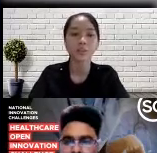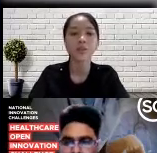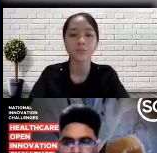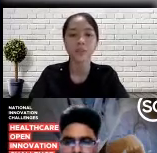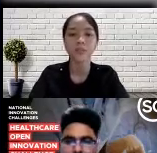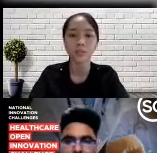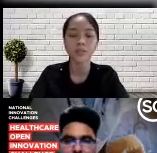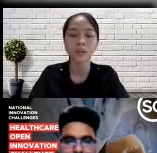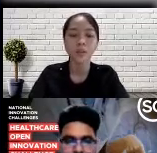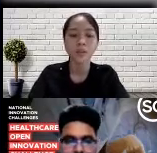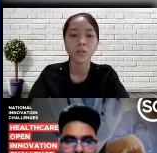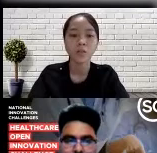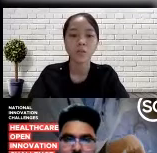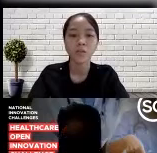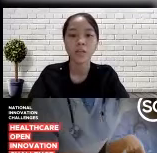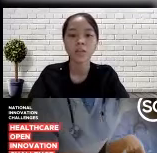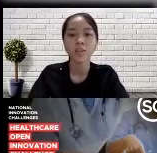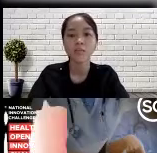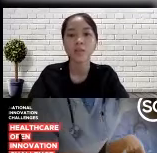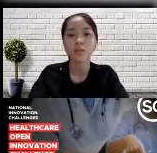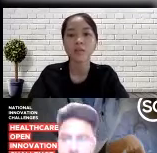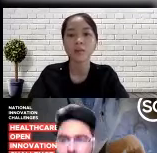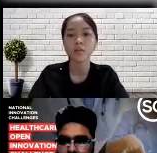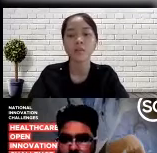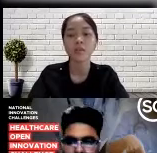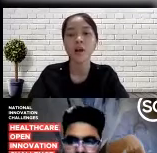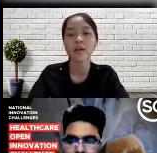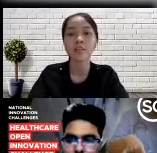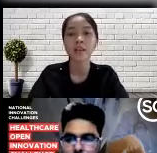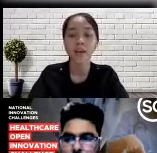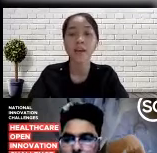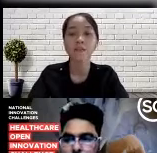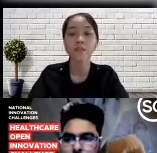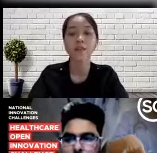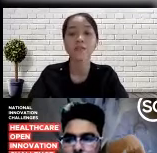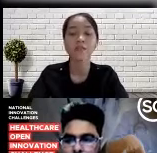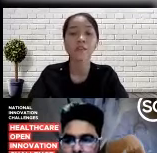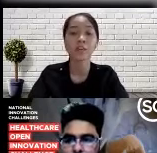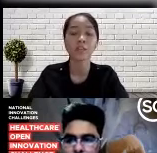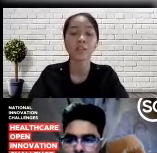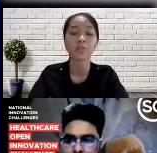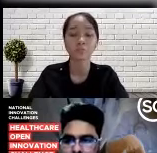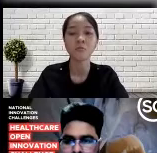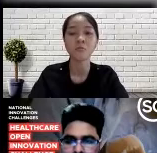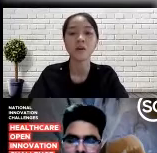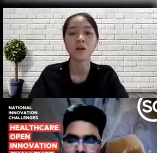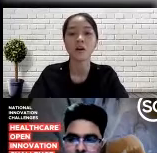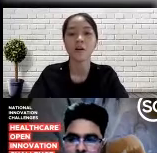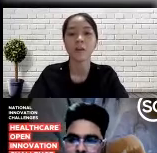with swallowing difficulties. So this challenge statement is about creating an IDDSI level verification